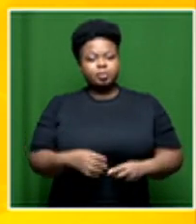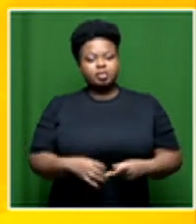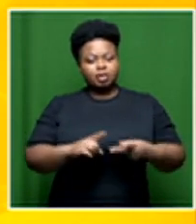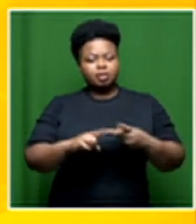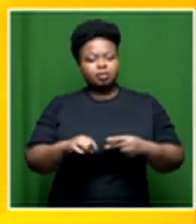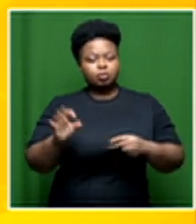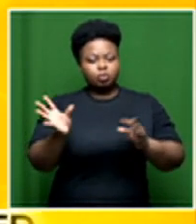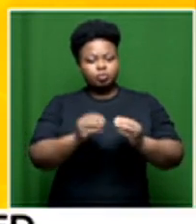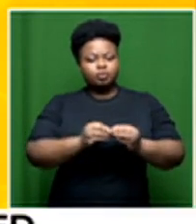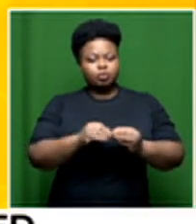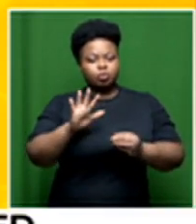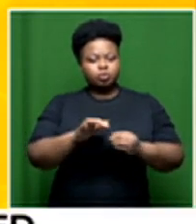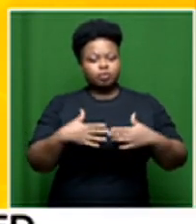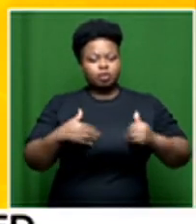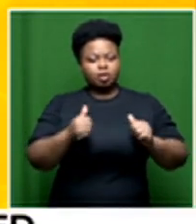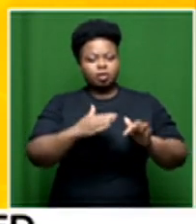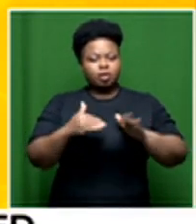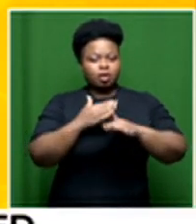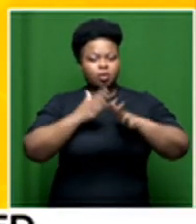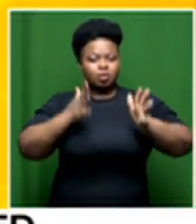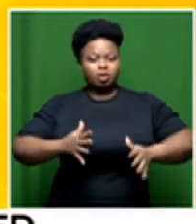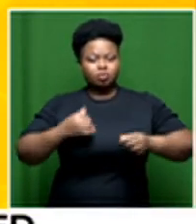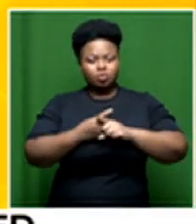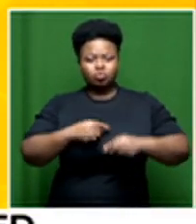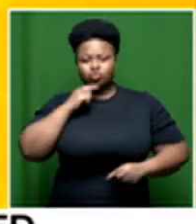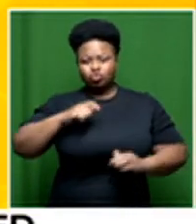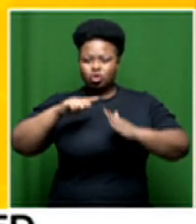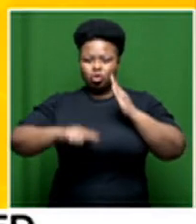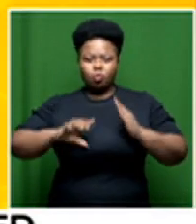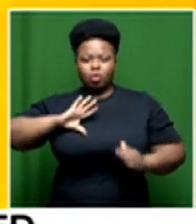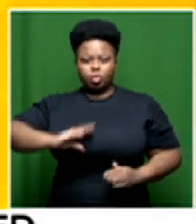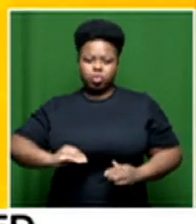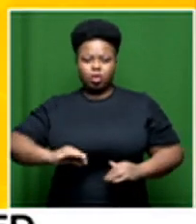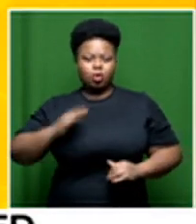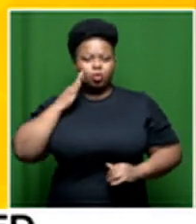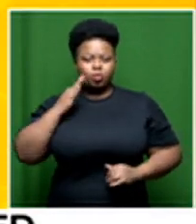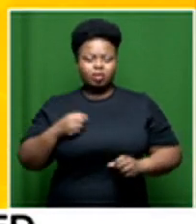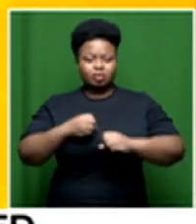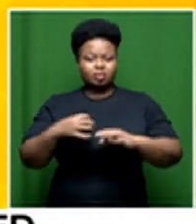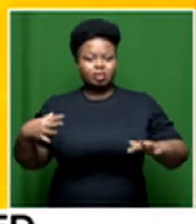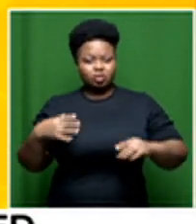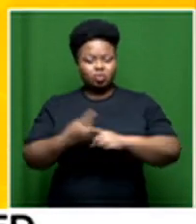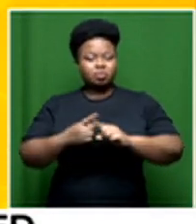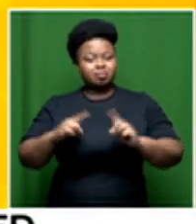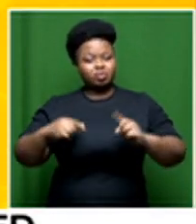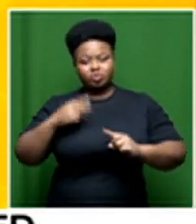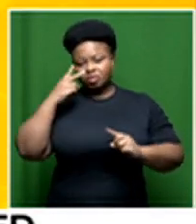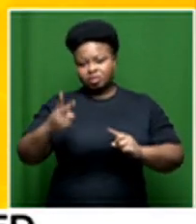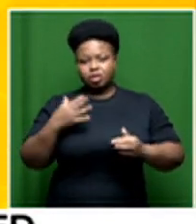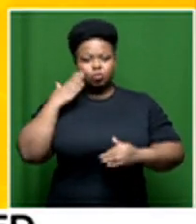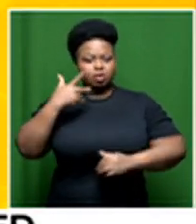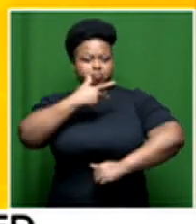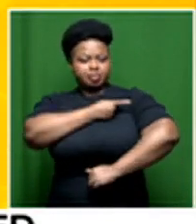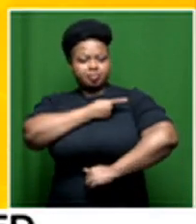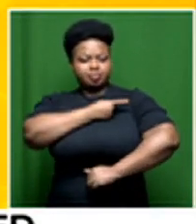overall morale among healthcare workers has been very low since the outbreak of the pandemic, but the prospect of getting